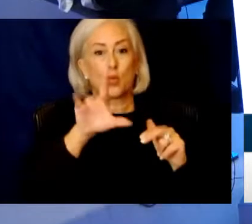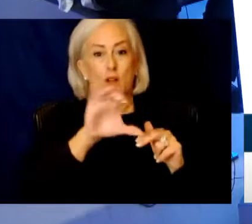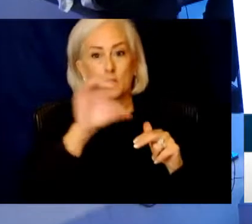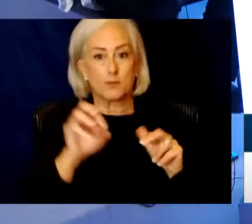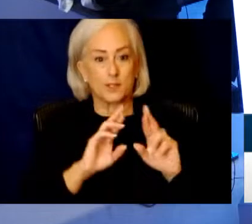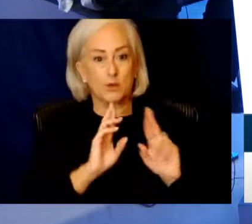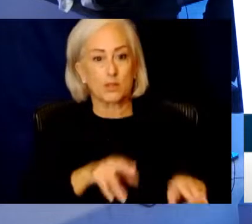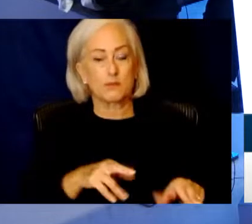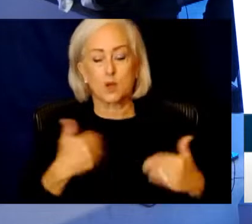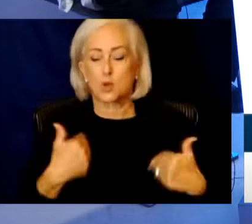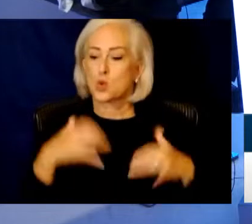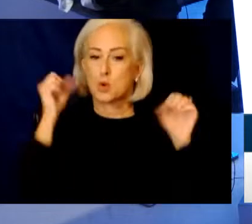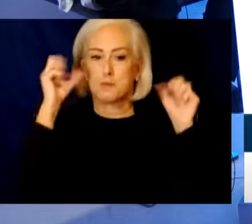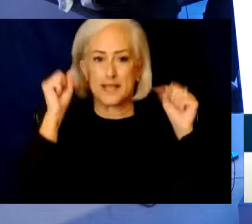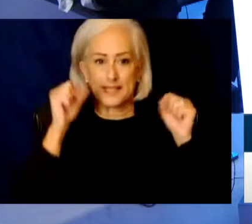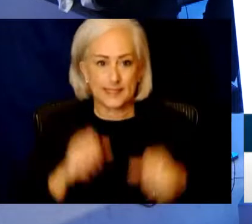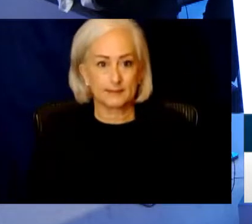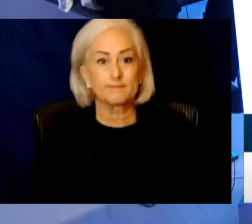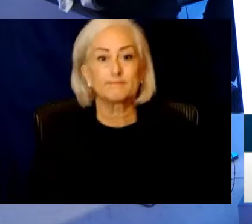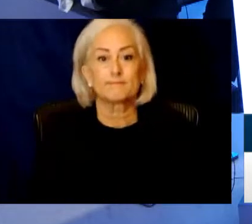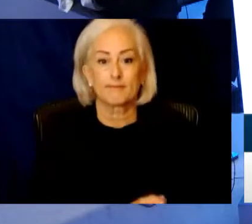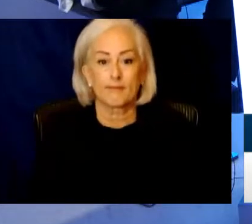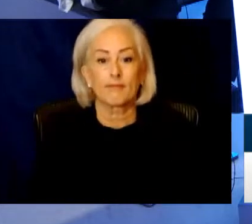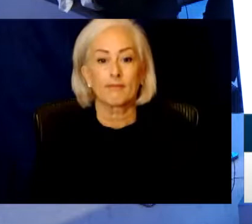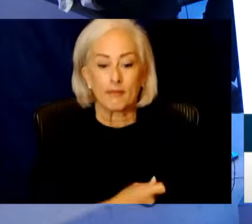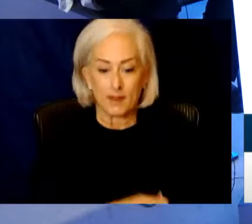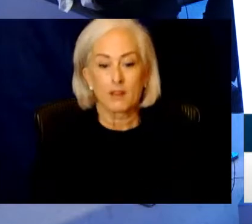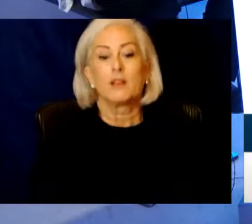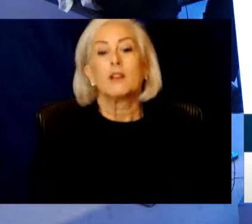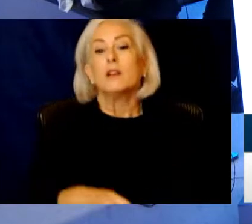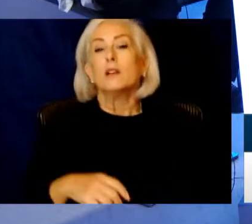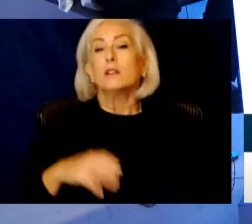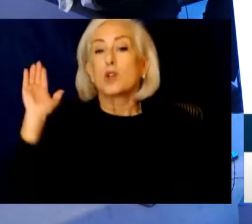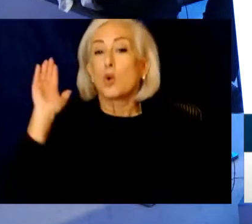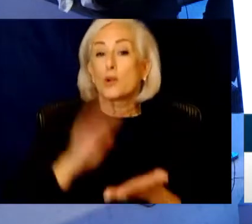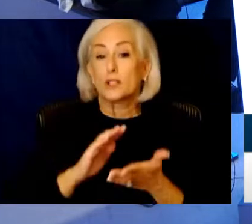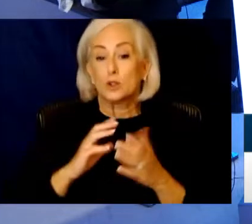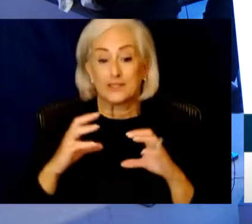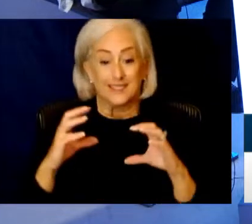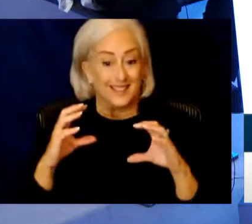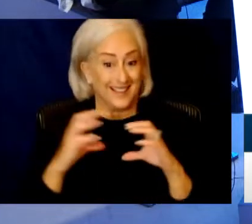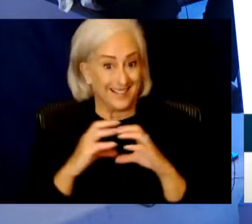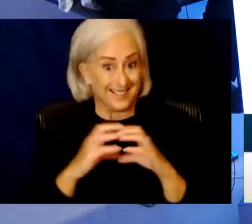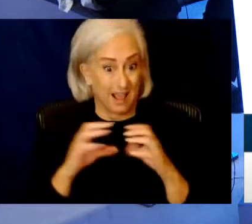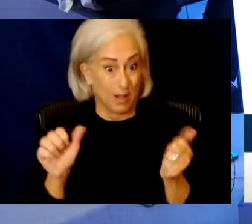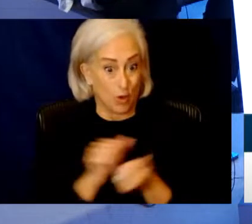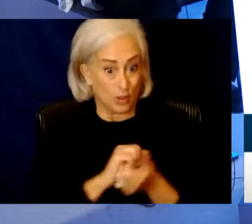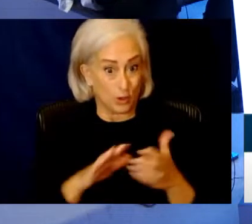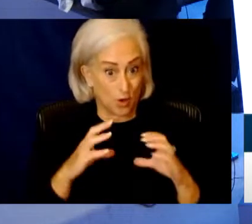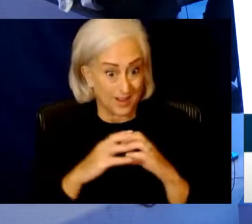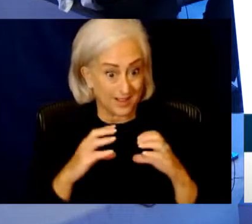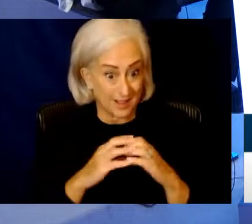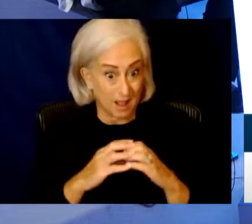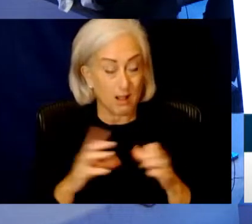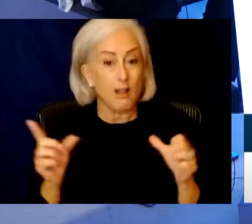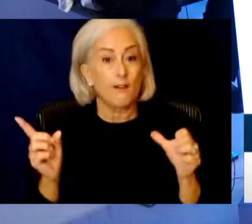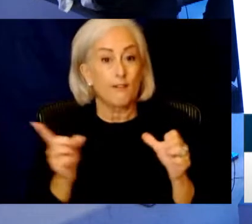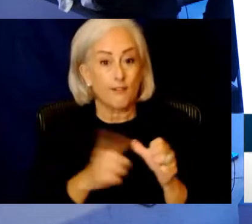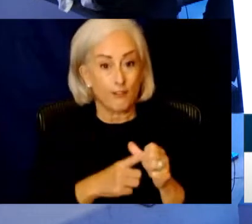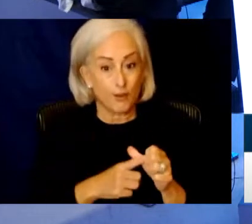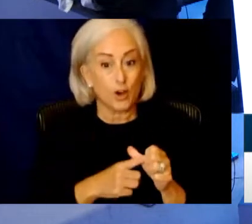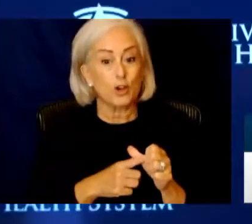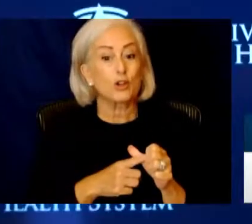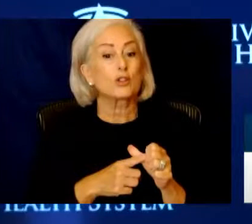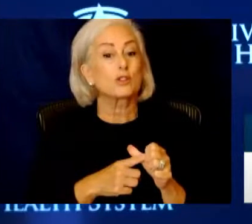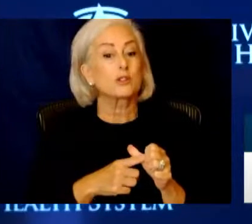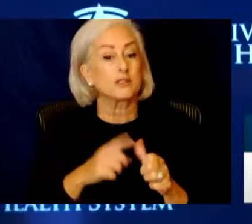study results indicate that immunoablative research could become the first line of therapy for colorectal patients requiring